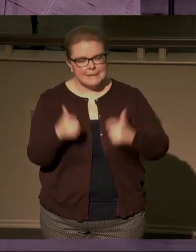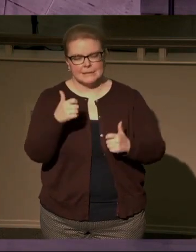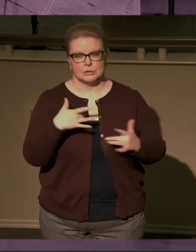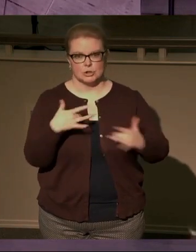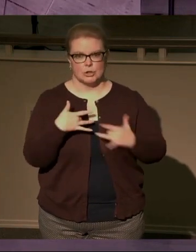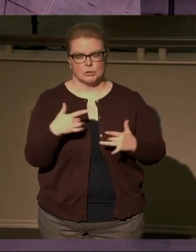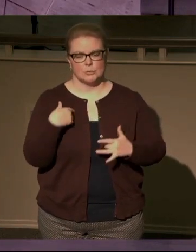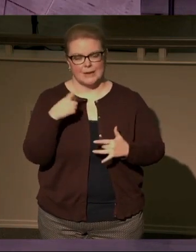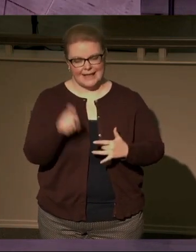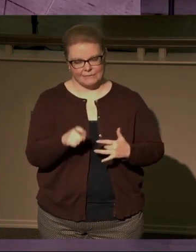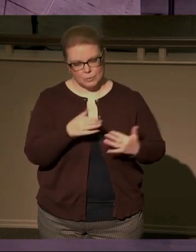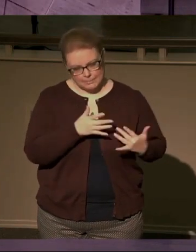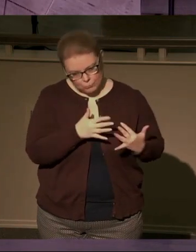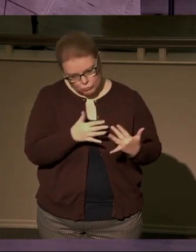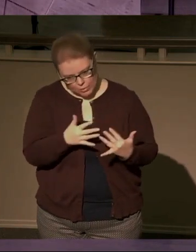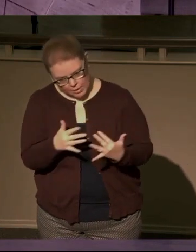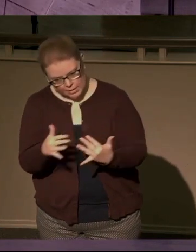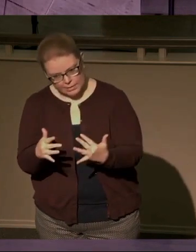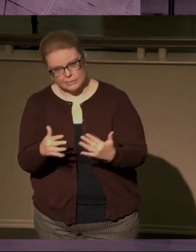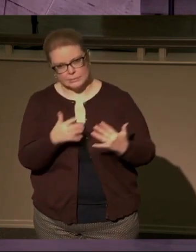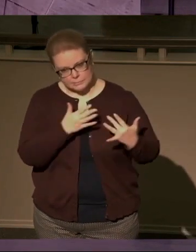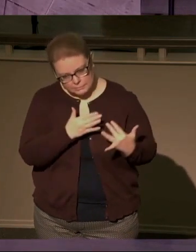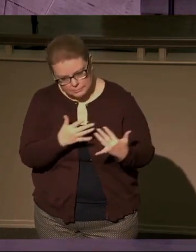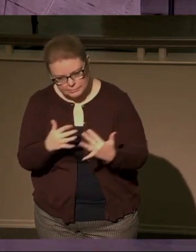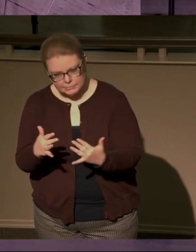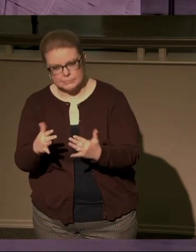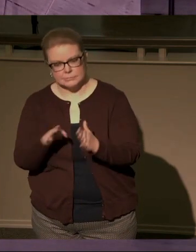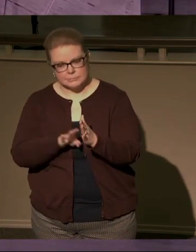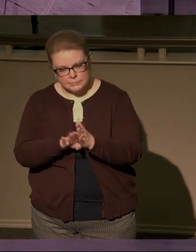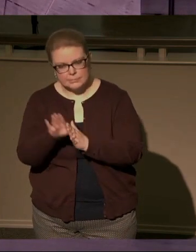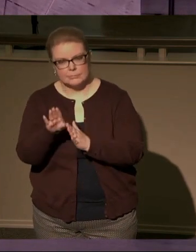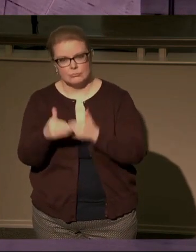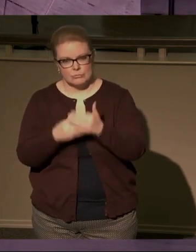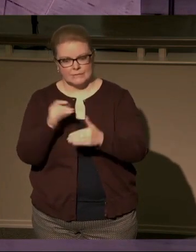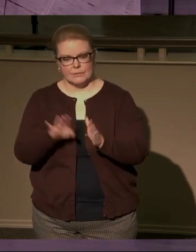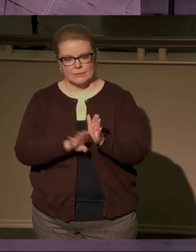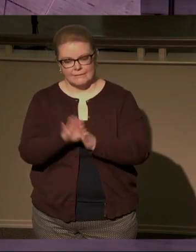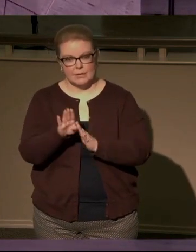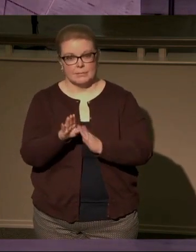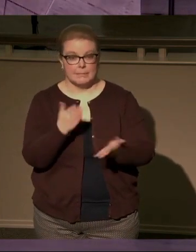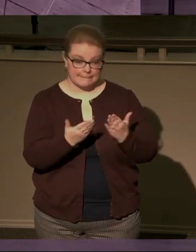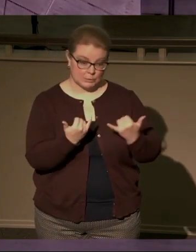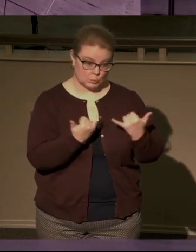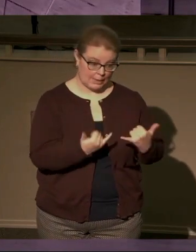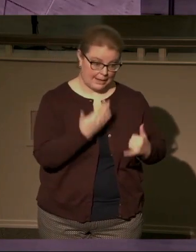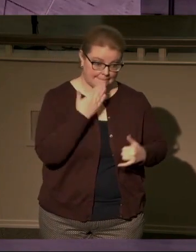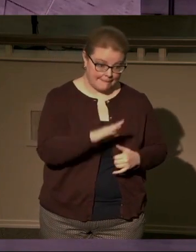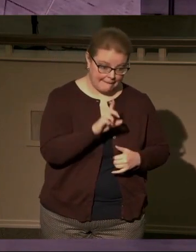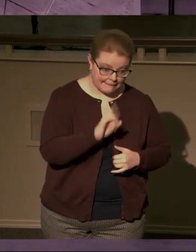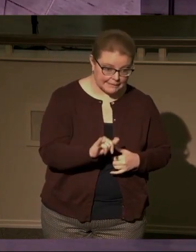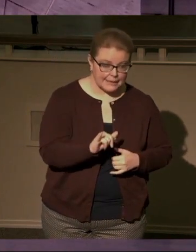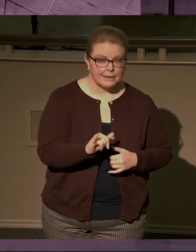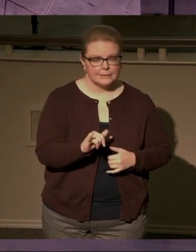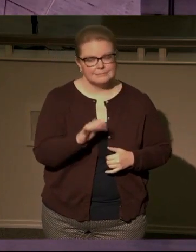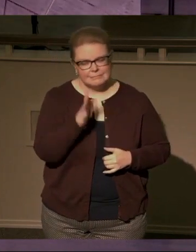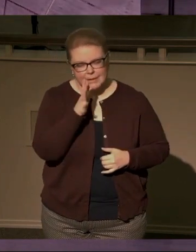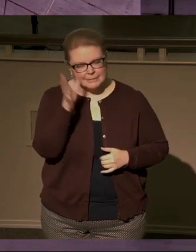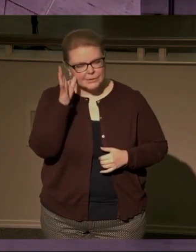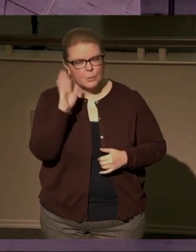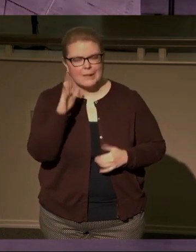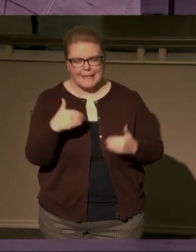make progress in this process of their development. So we didn't have a bad day today. Moms, you're going to have some bad